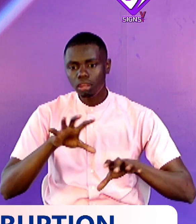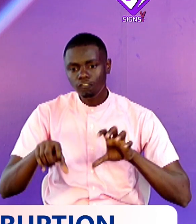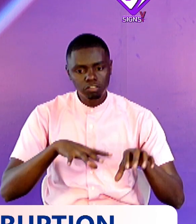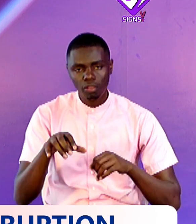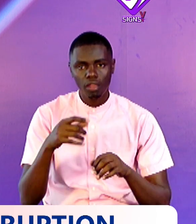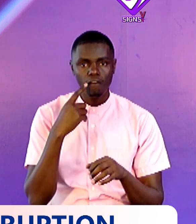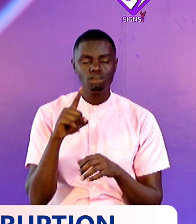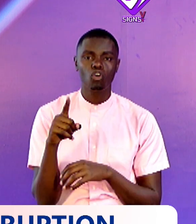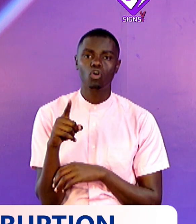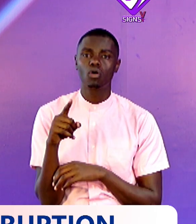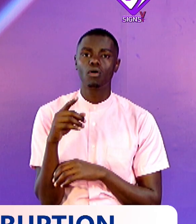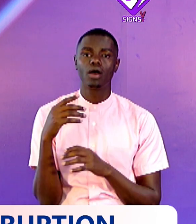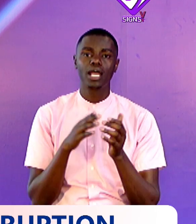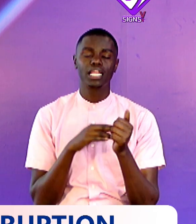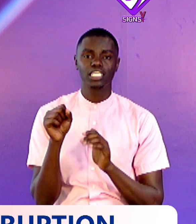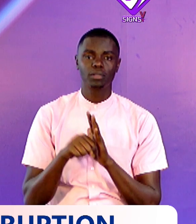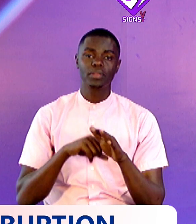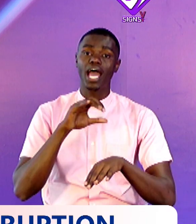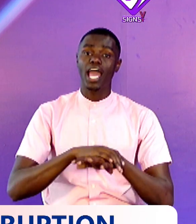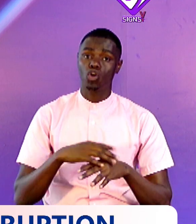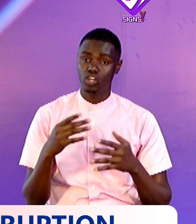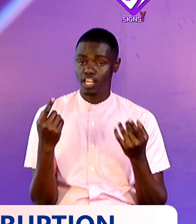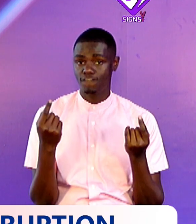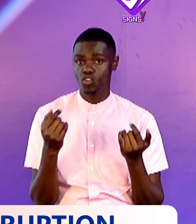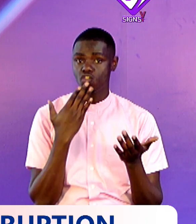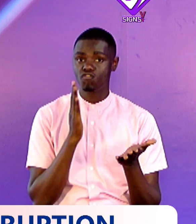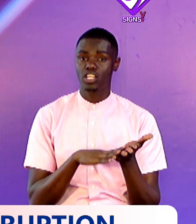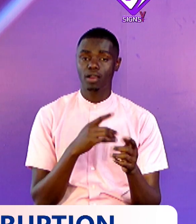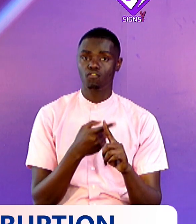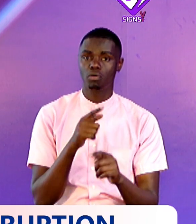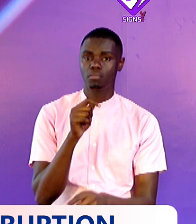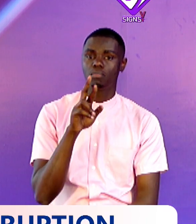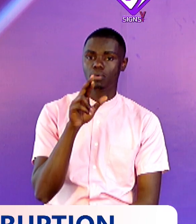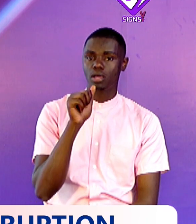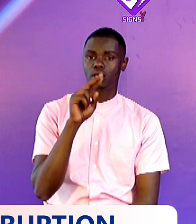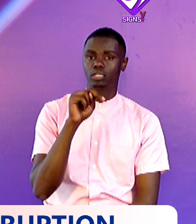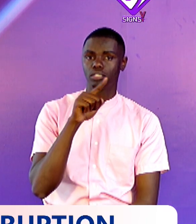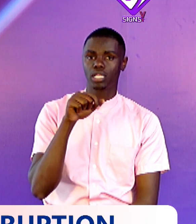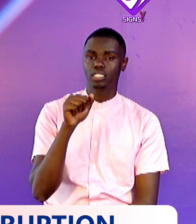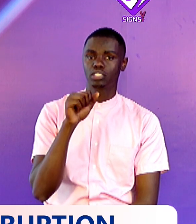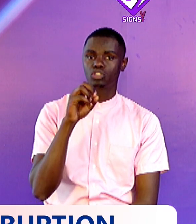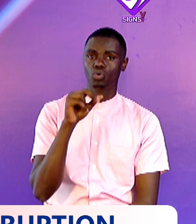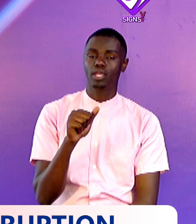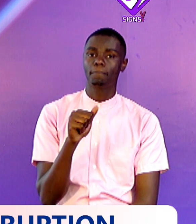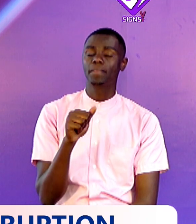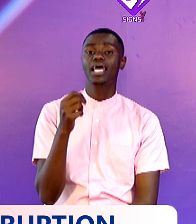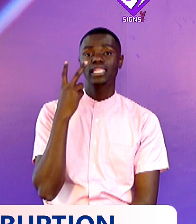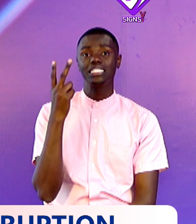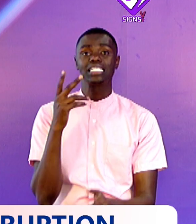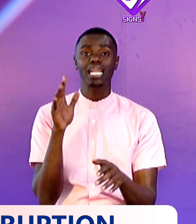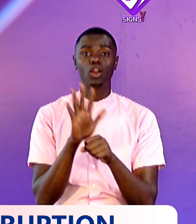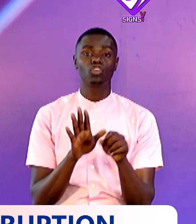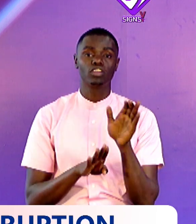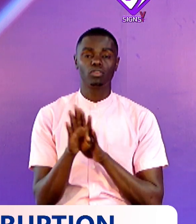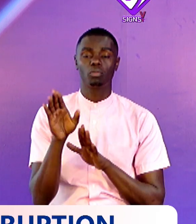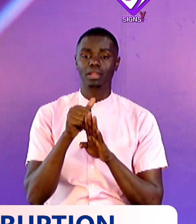from Transoya, from a few people on ground, and they were telling me they are seeing much development under George Natembea.